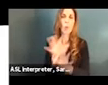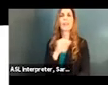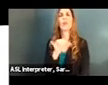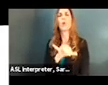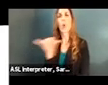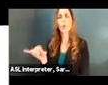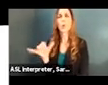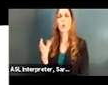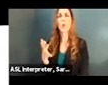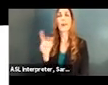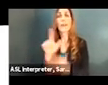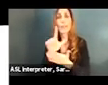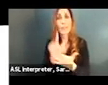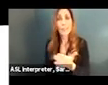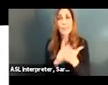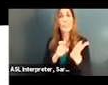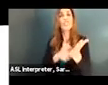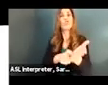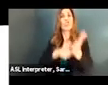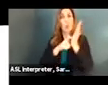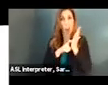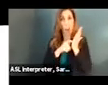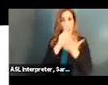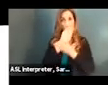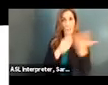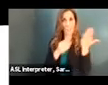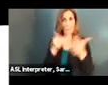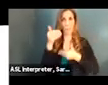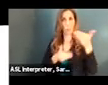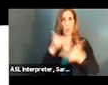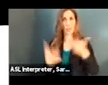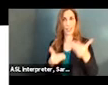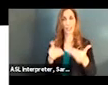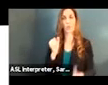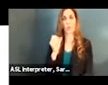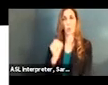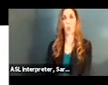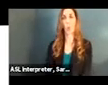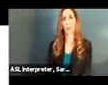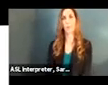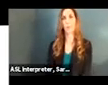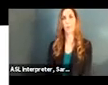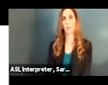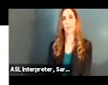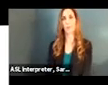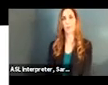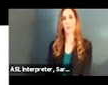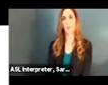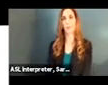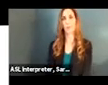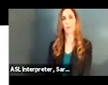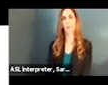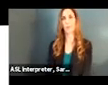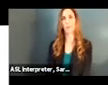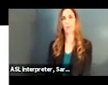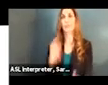like legally required piece of that process. So I hope it like, if you're not